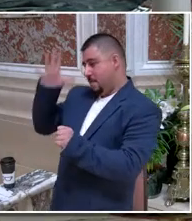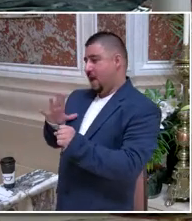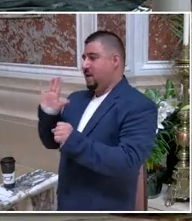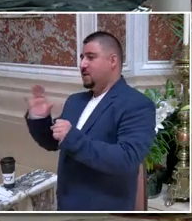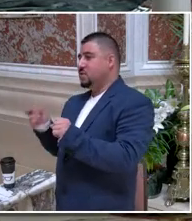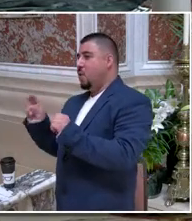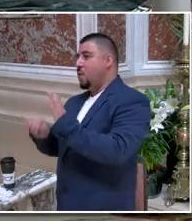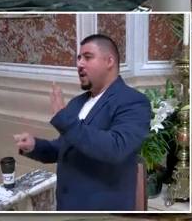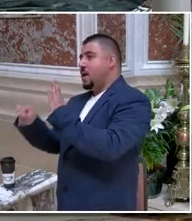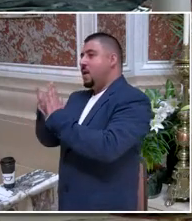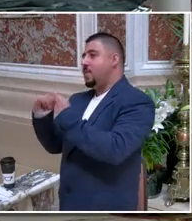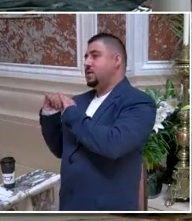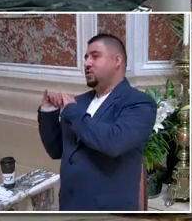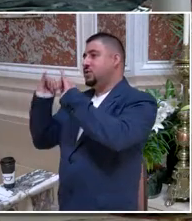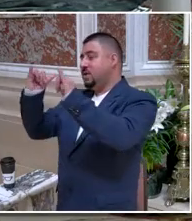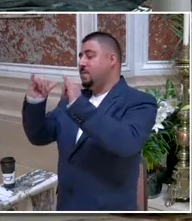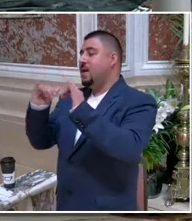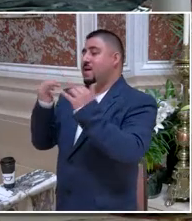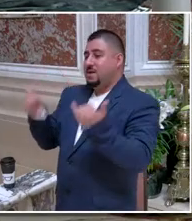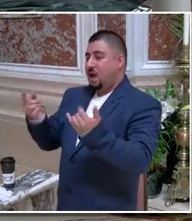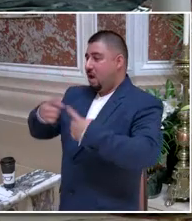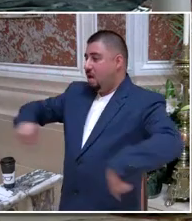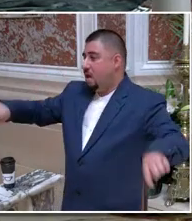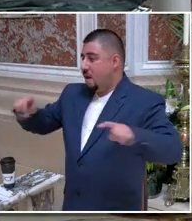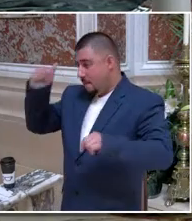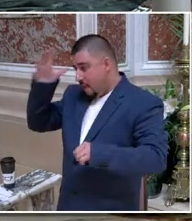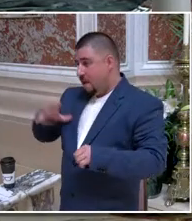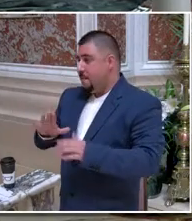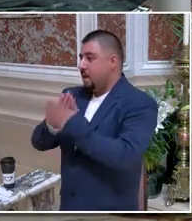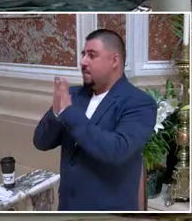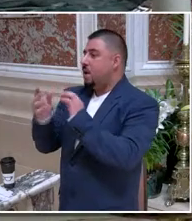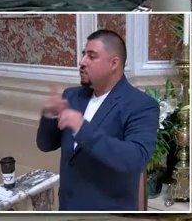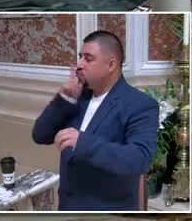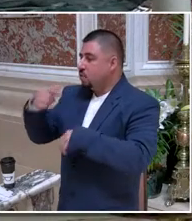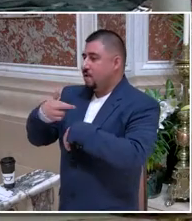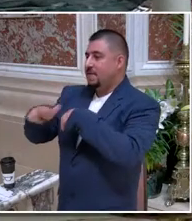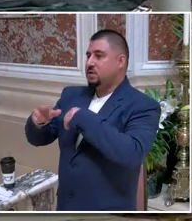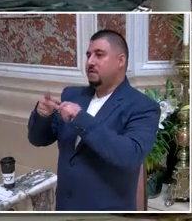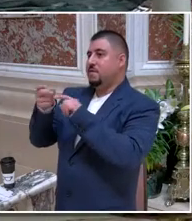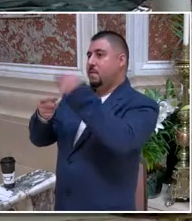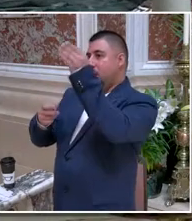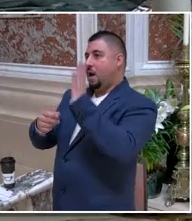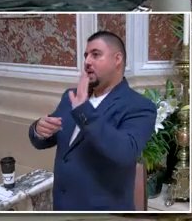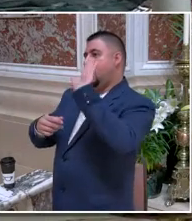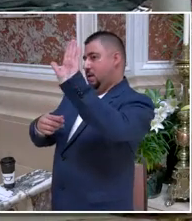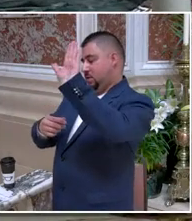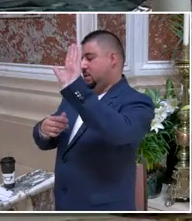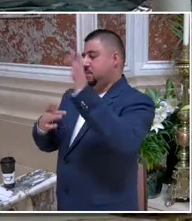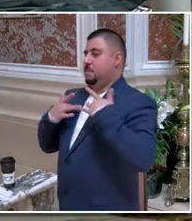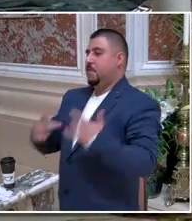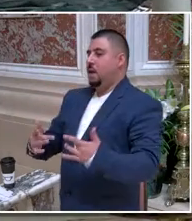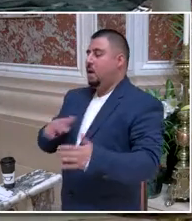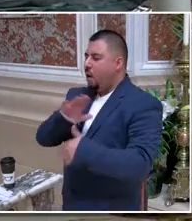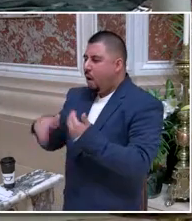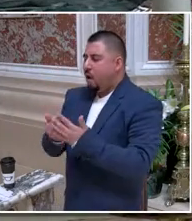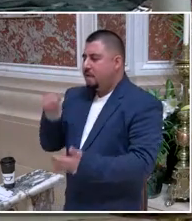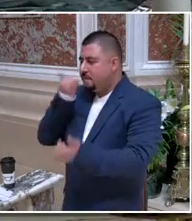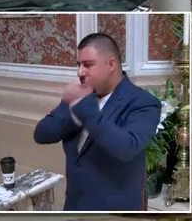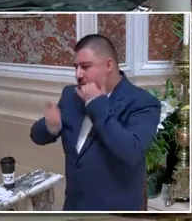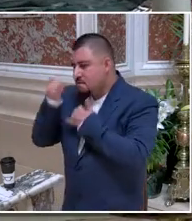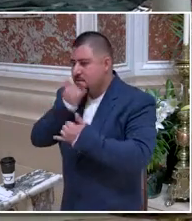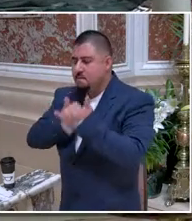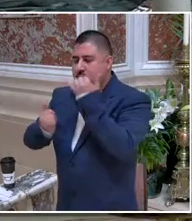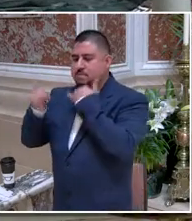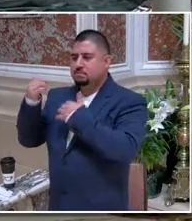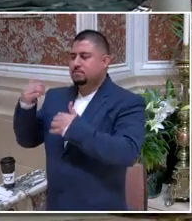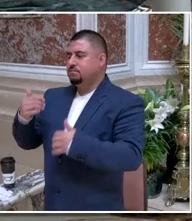has become even more a true reflection of God. All the flaws